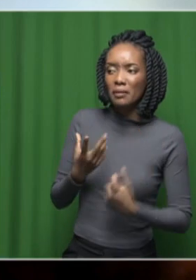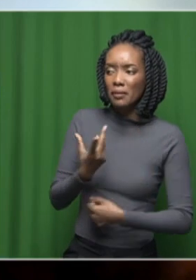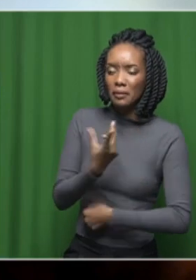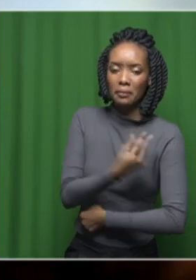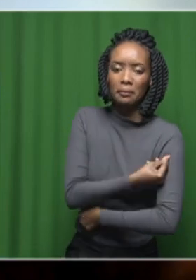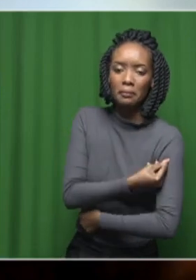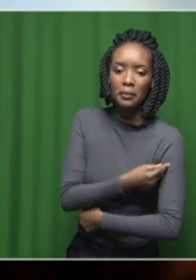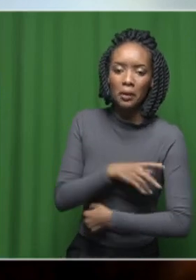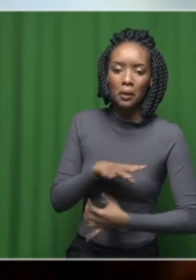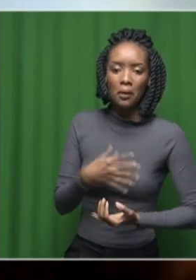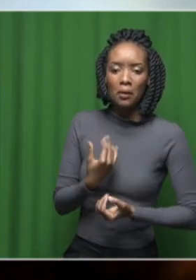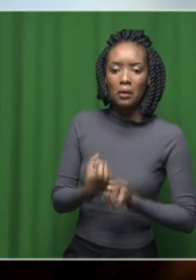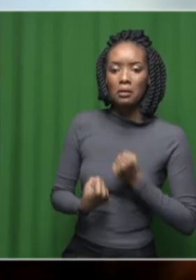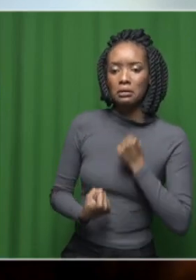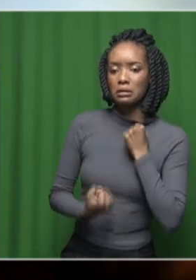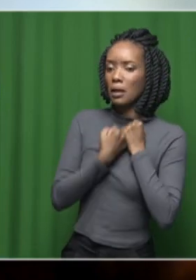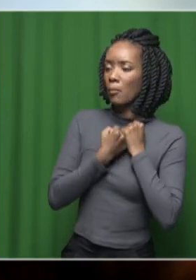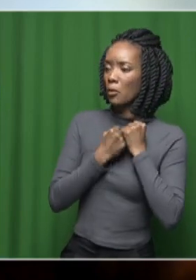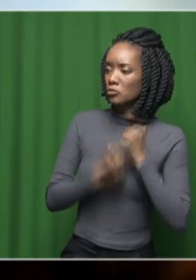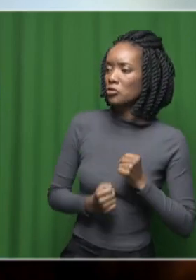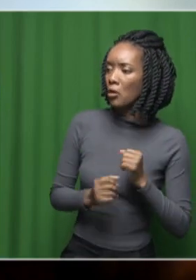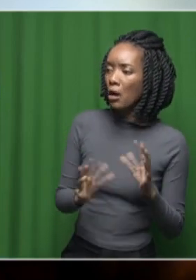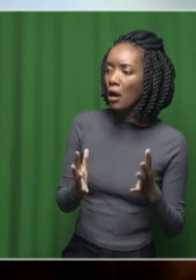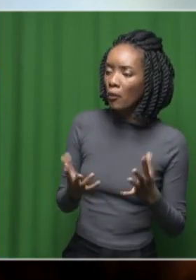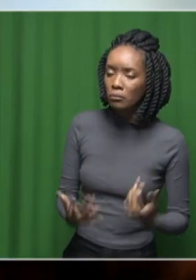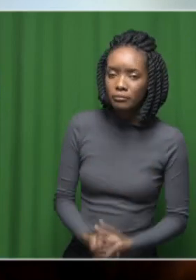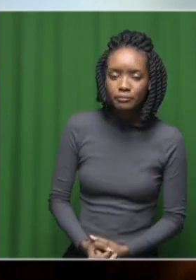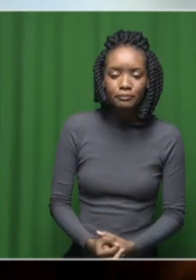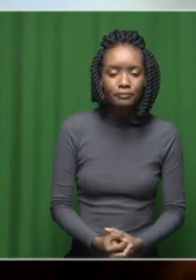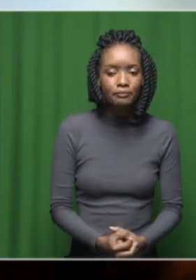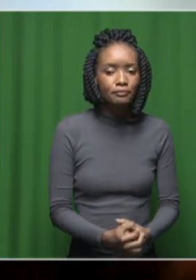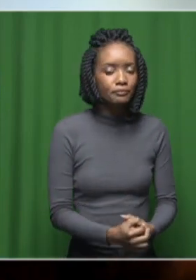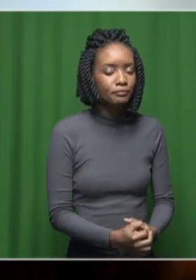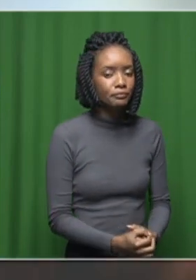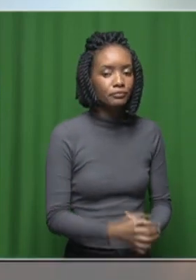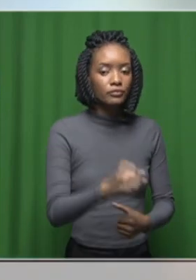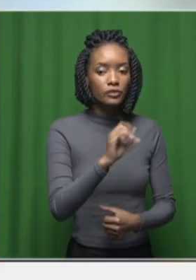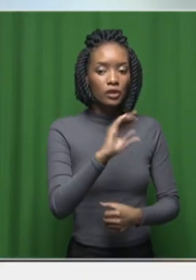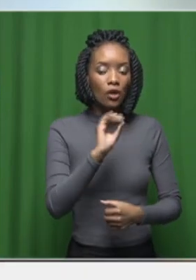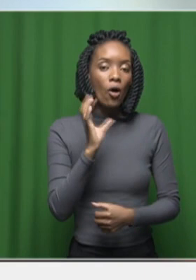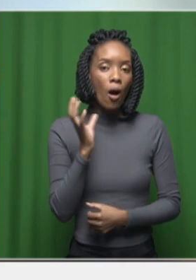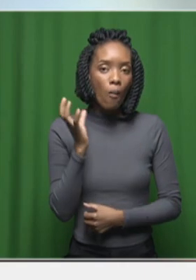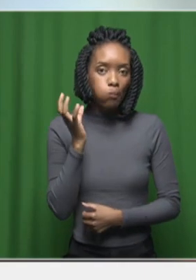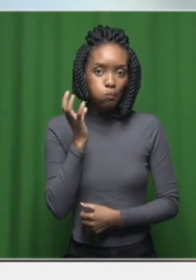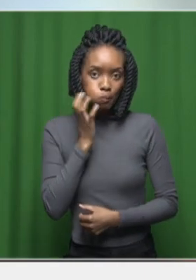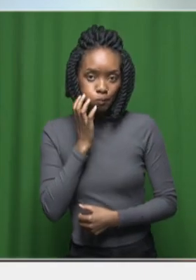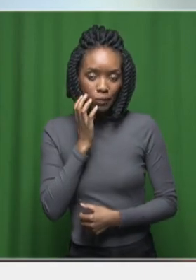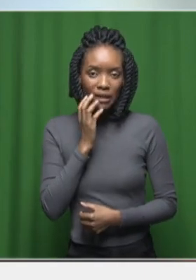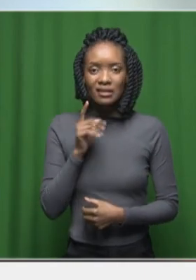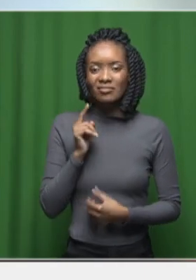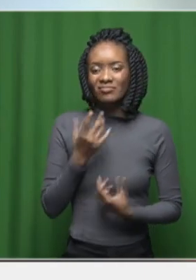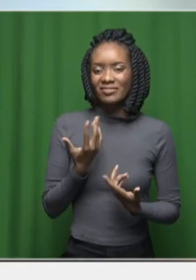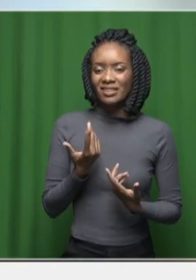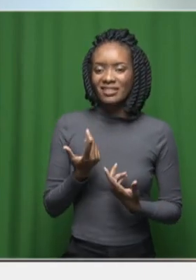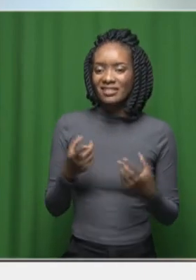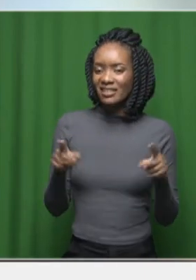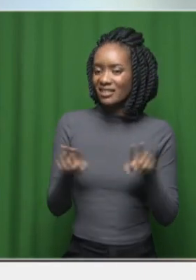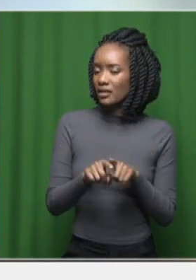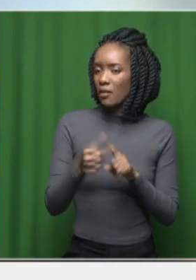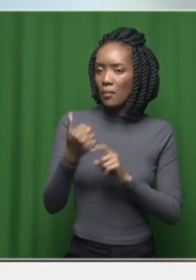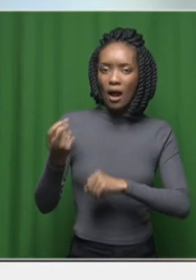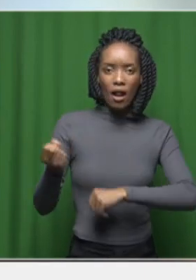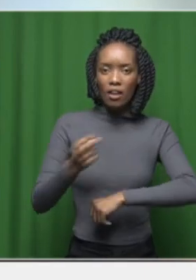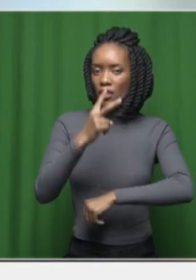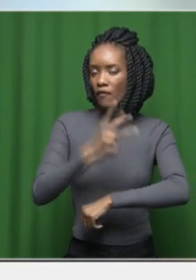booster immunization. Let's talk to that, please. Sure. So mumps presents very much like other viral